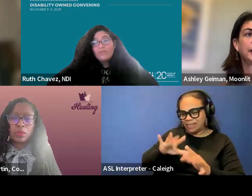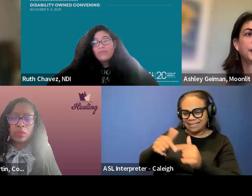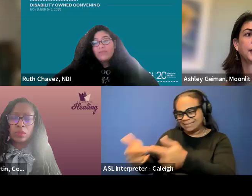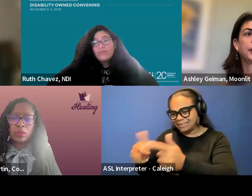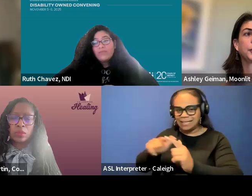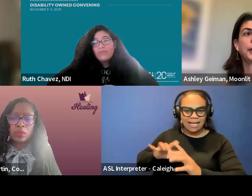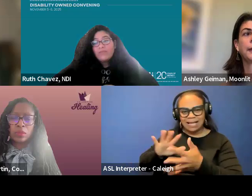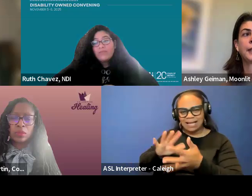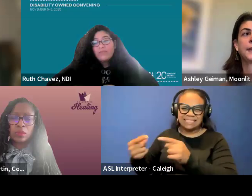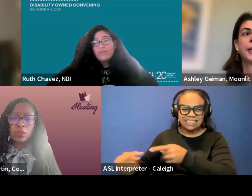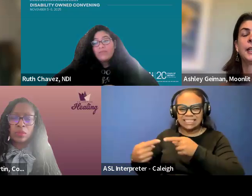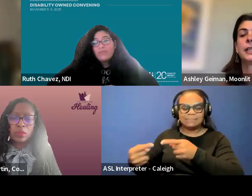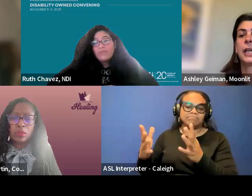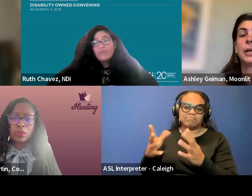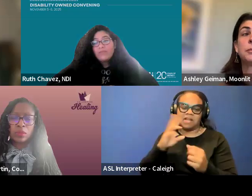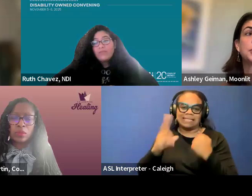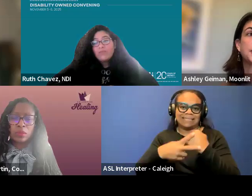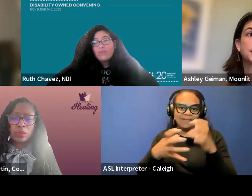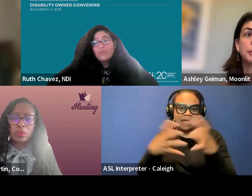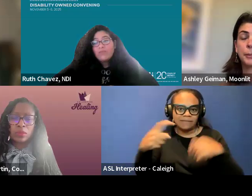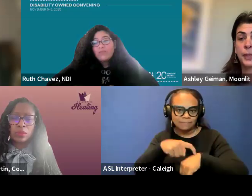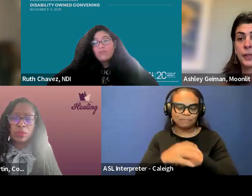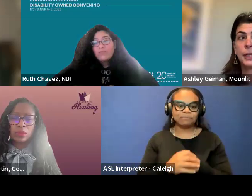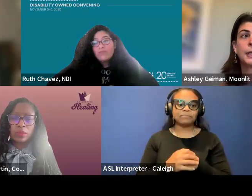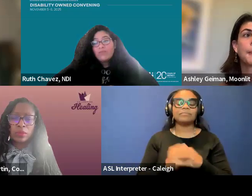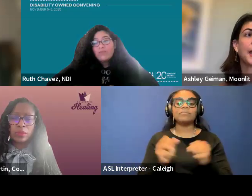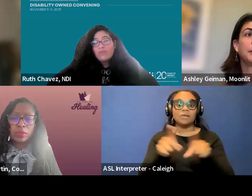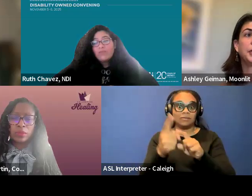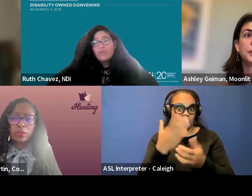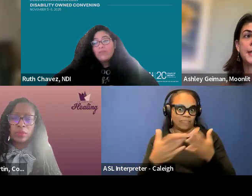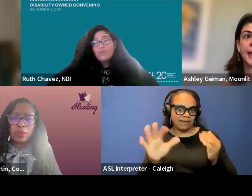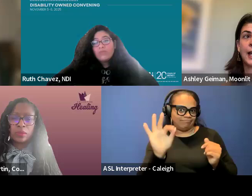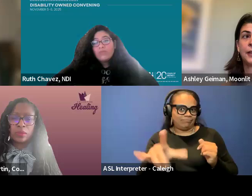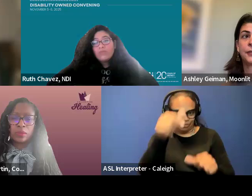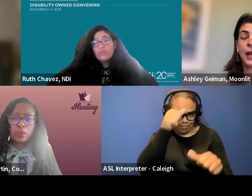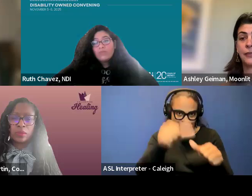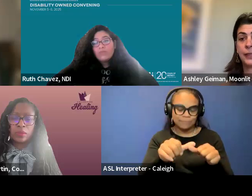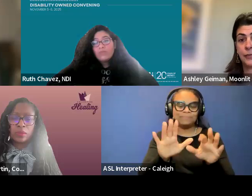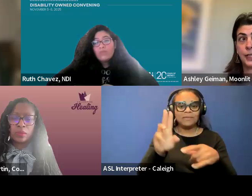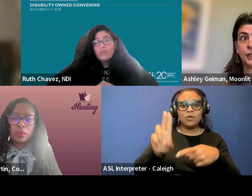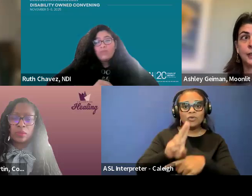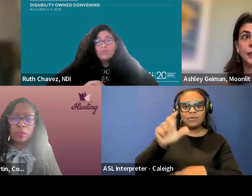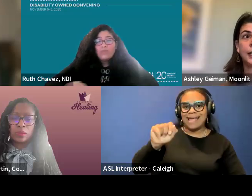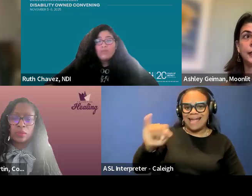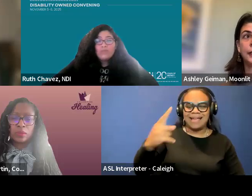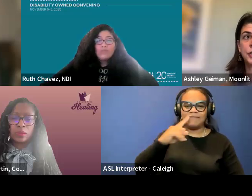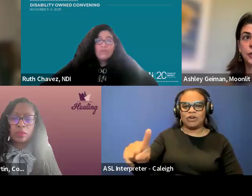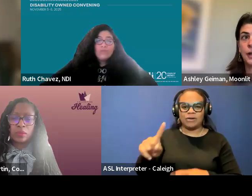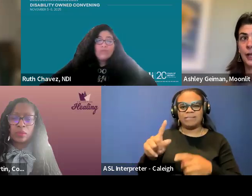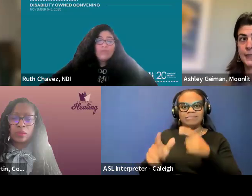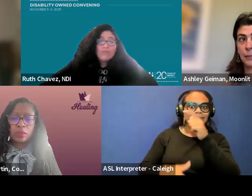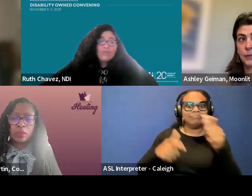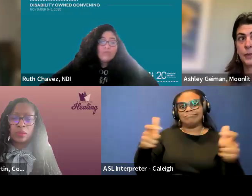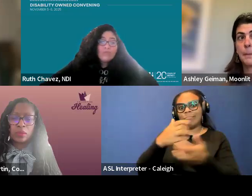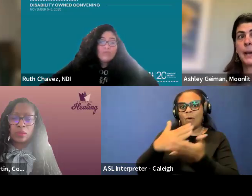And here's one last thing, just to remember, use AI for heavy lifting and